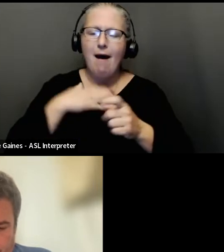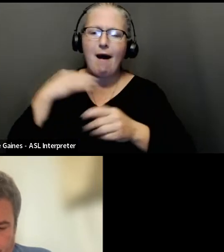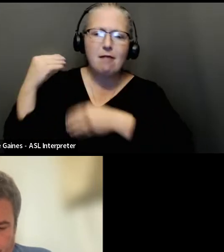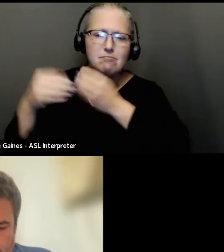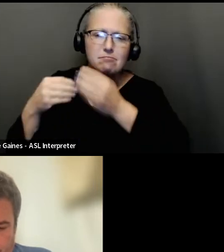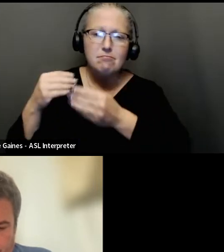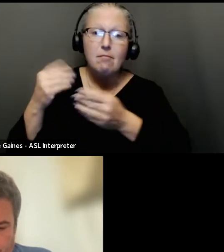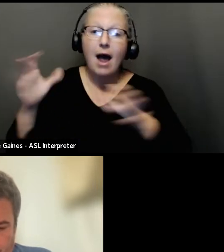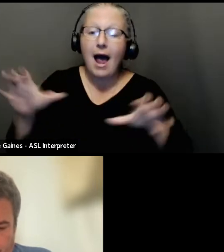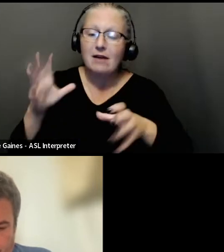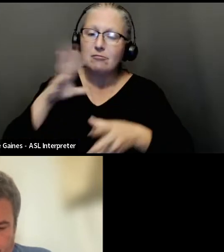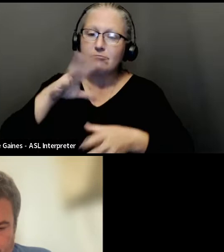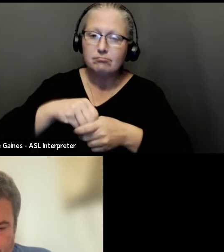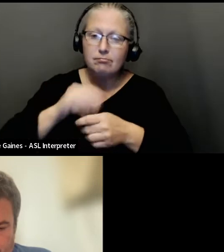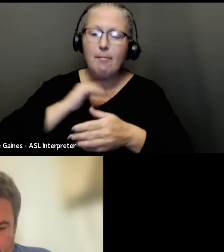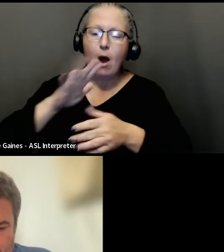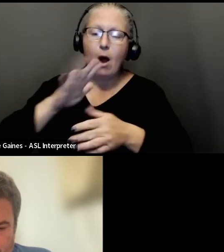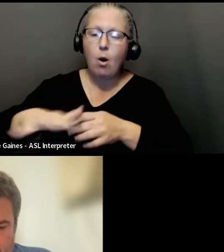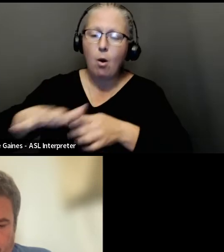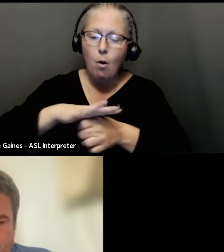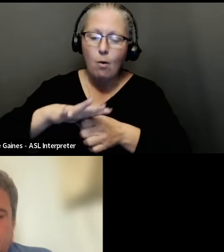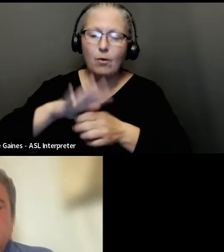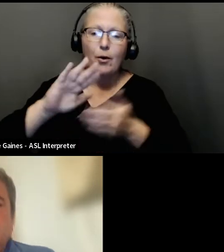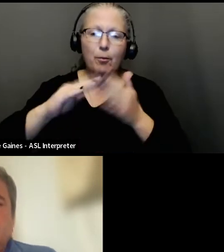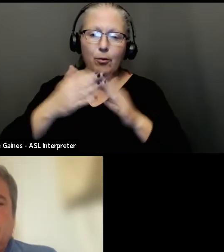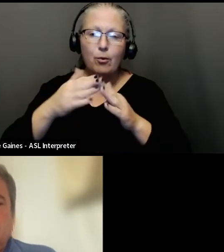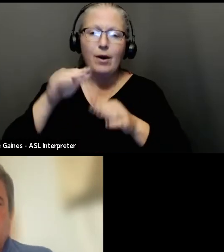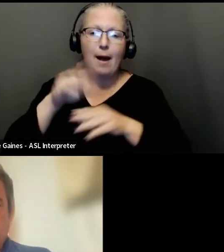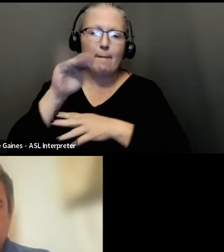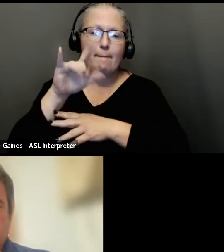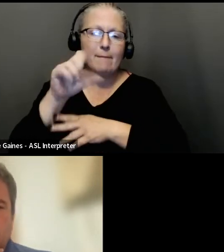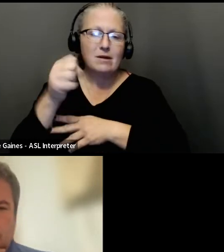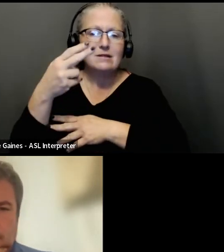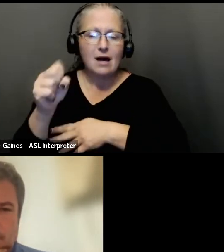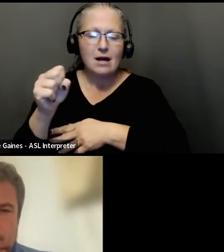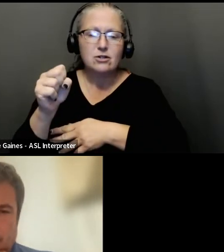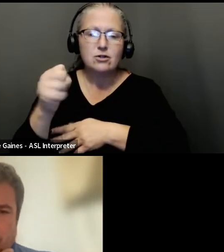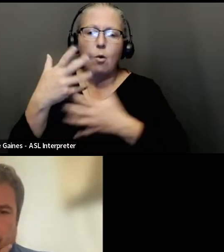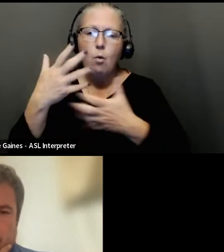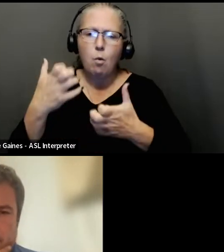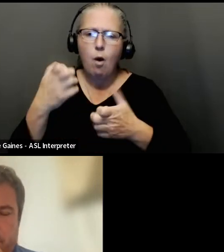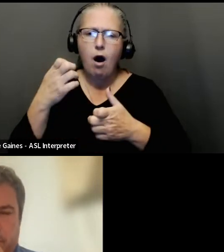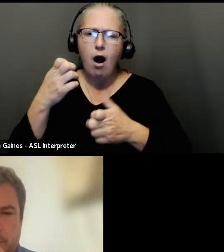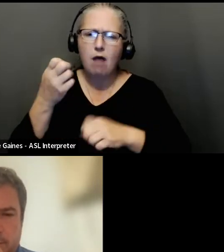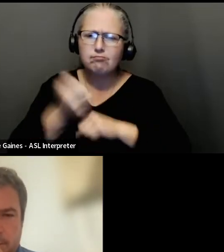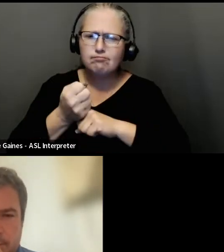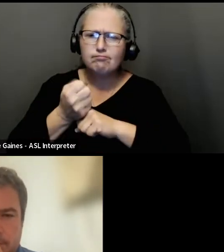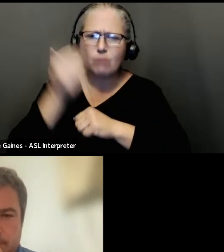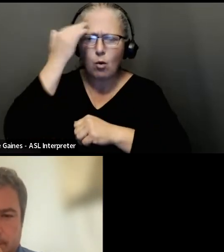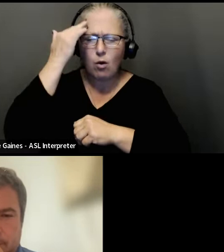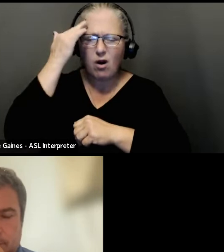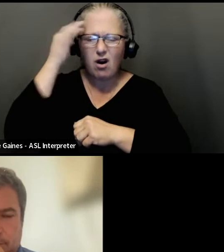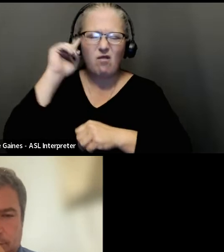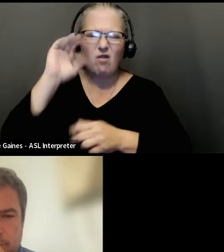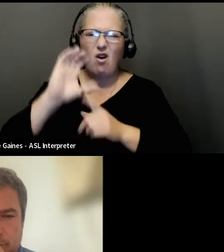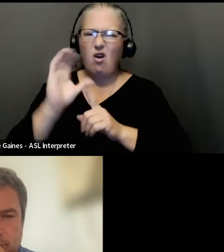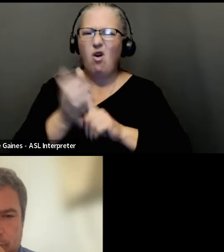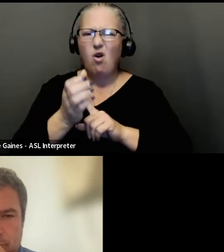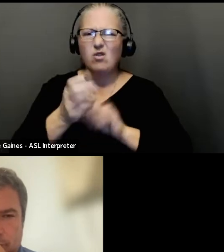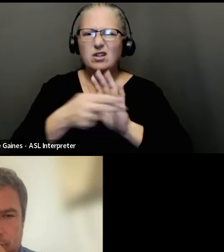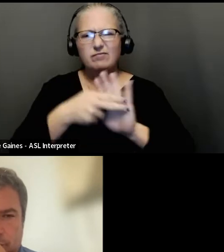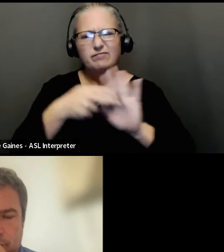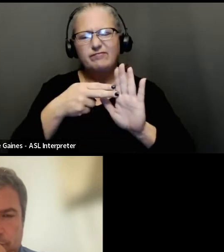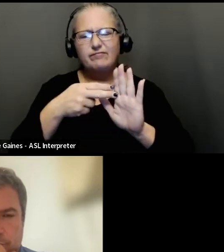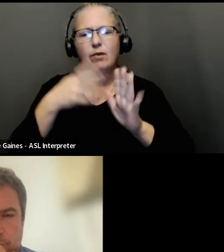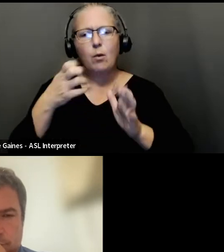participating in both my local community and at Mills High School, striving to promote awareness beyond cultural stereotypes and build